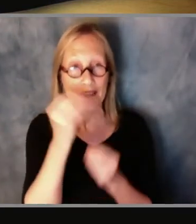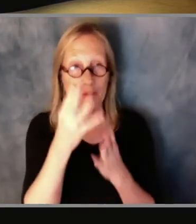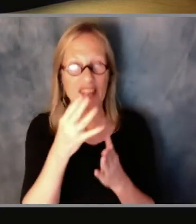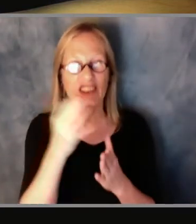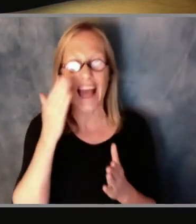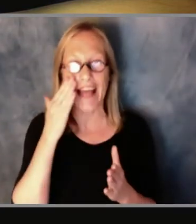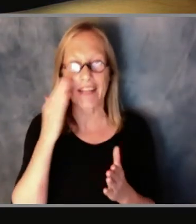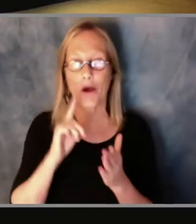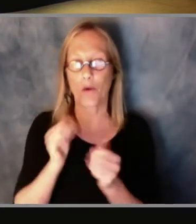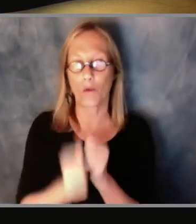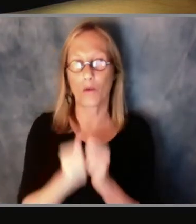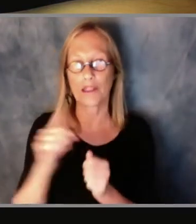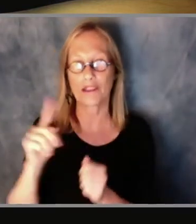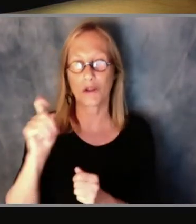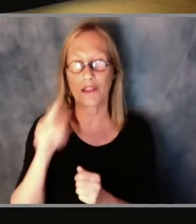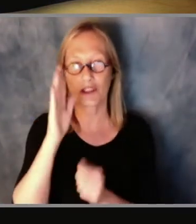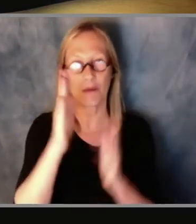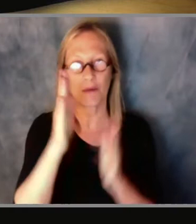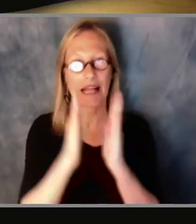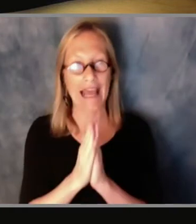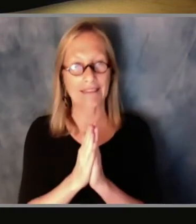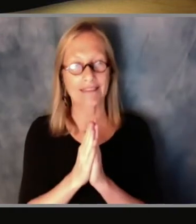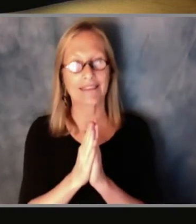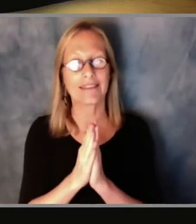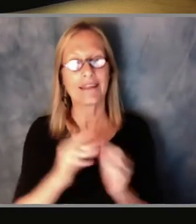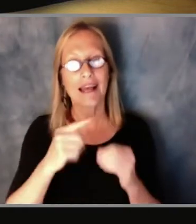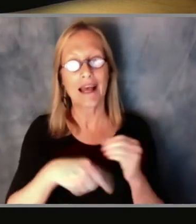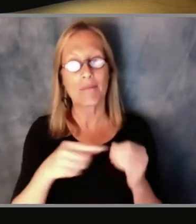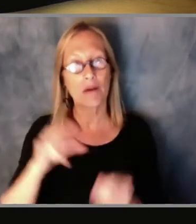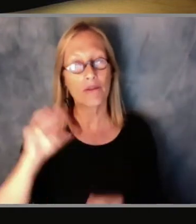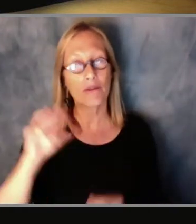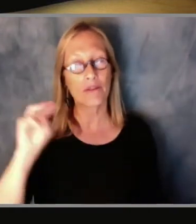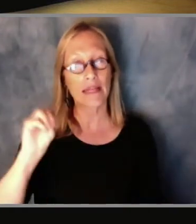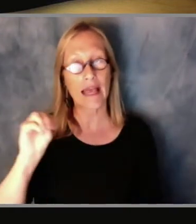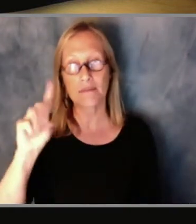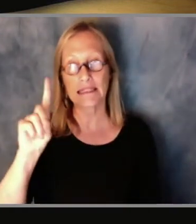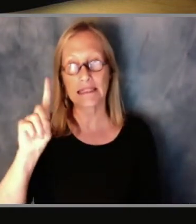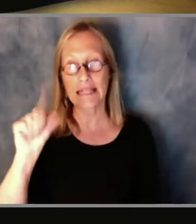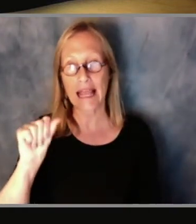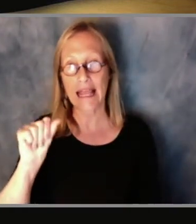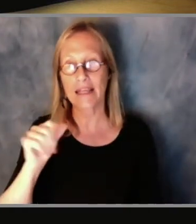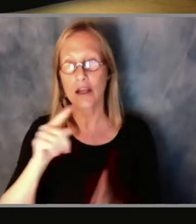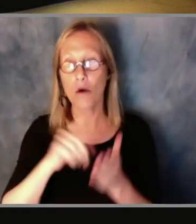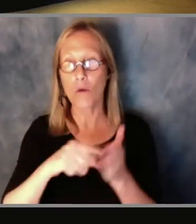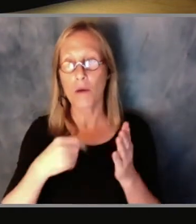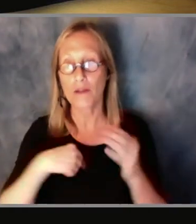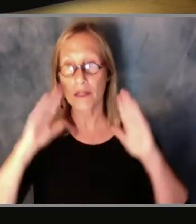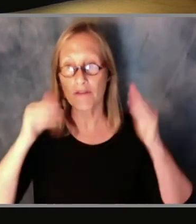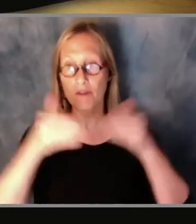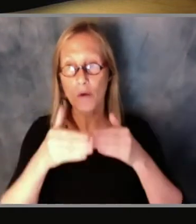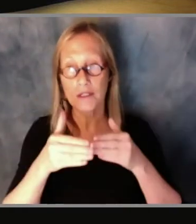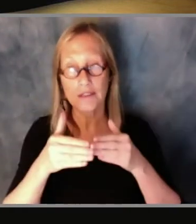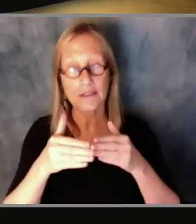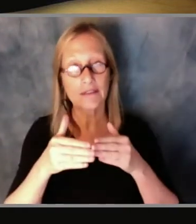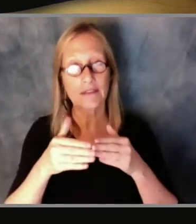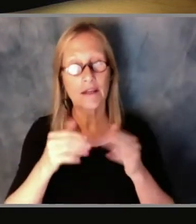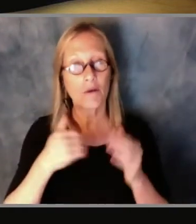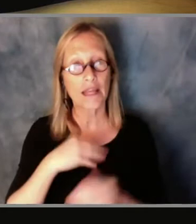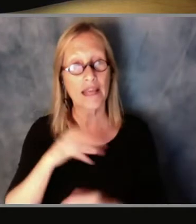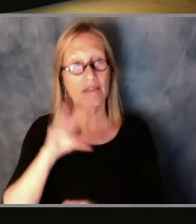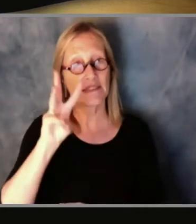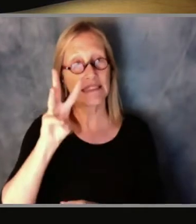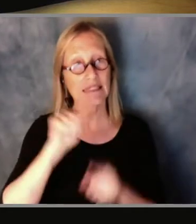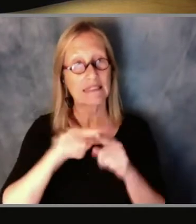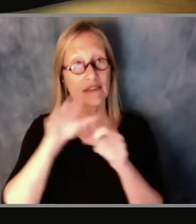question about the MDA and what we focus on, which are 6 different